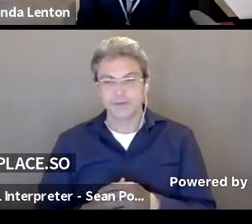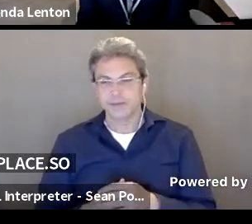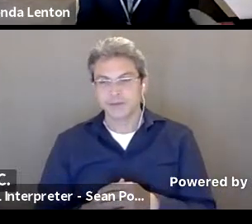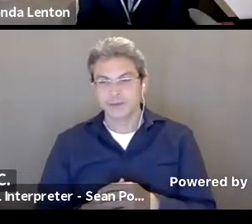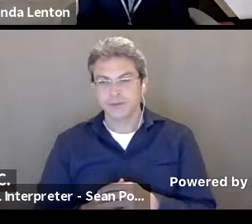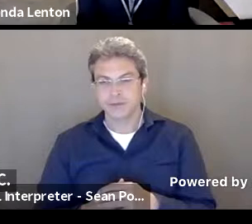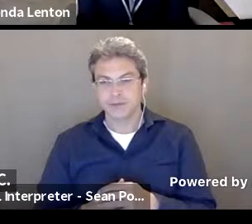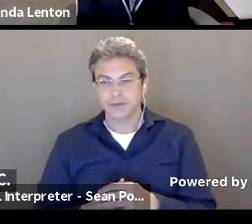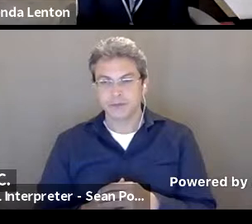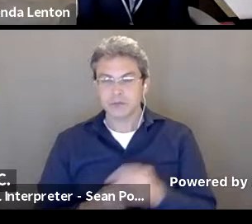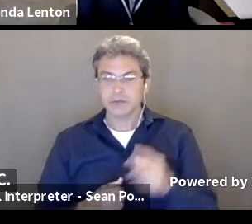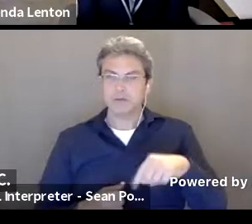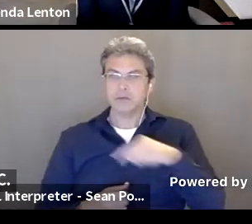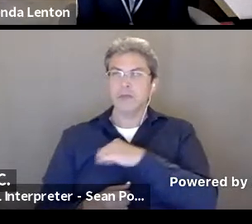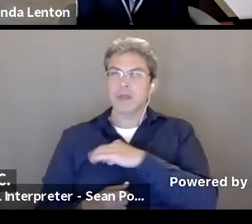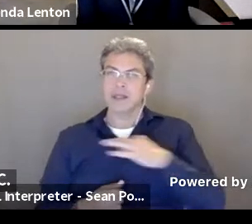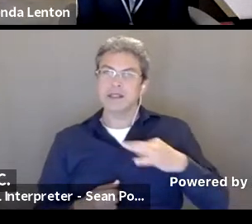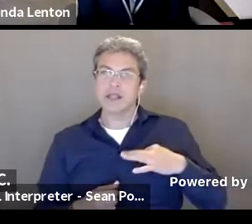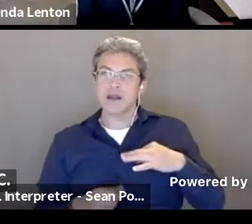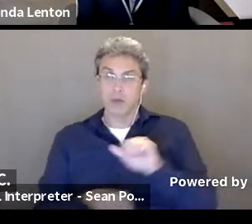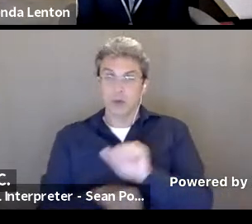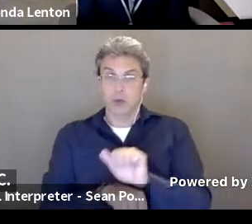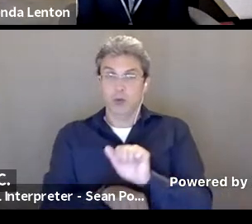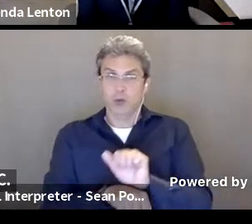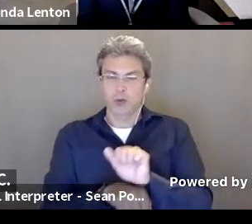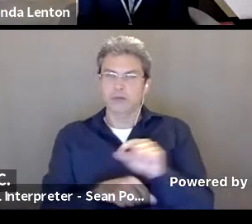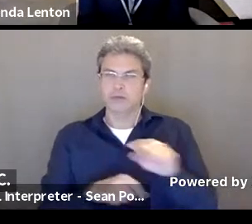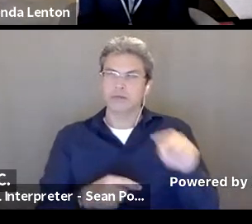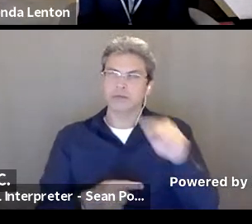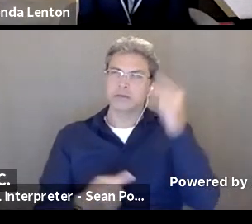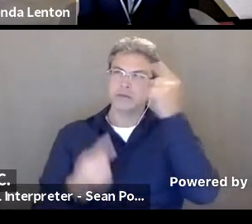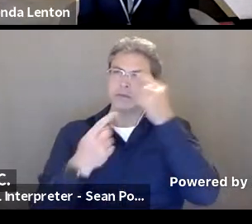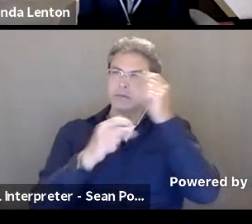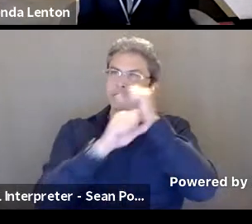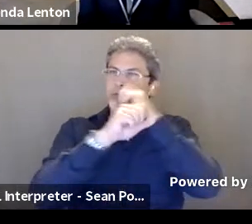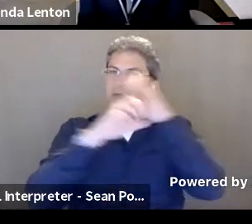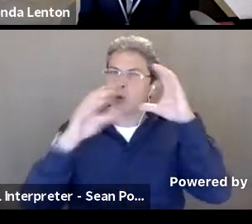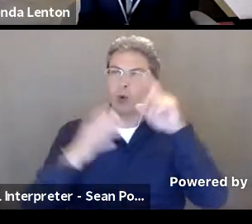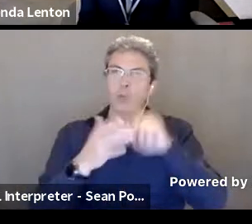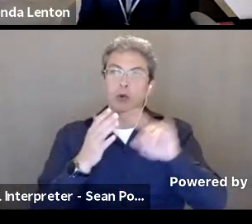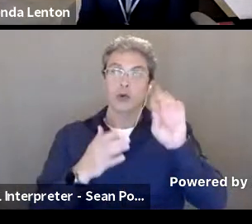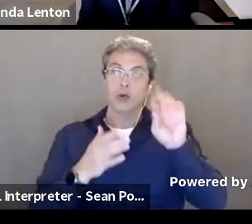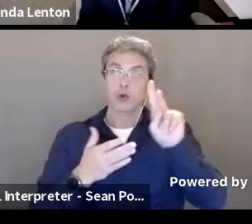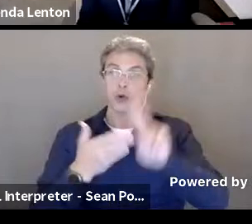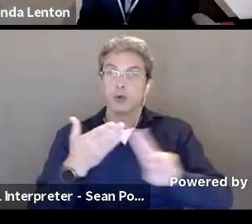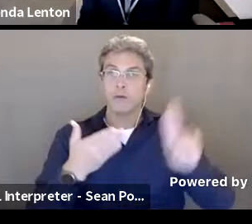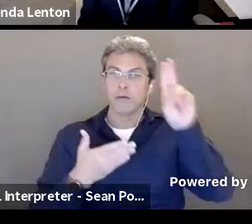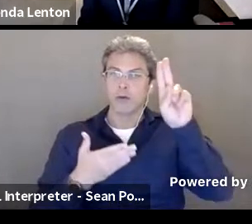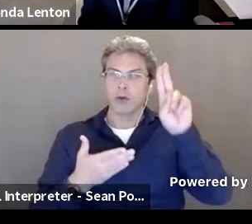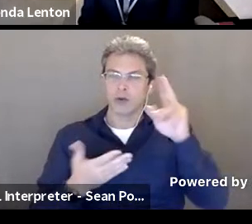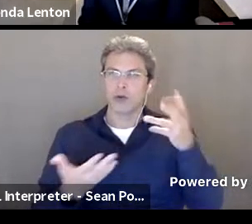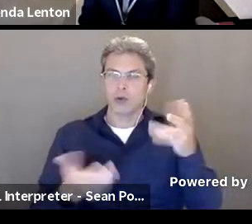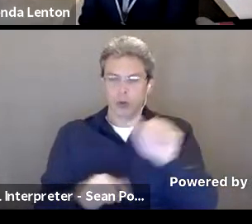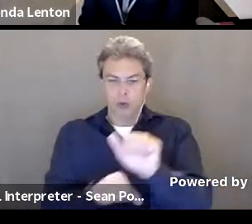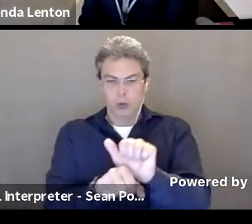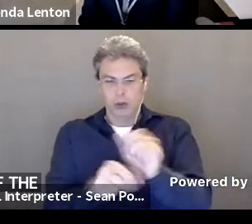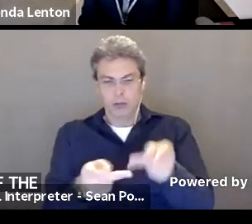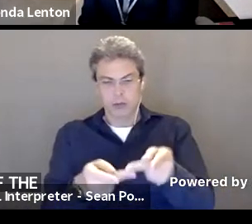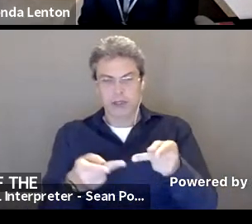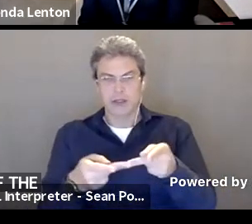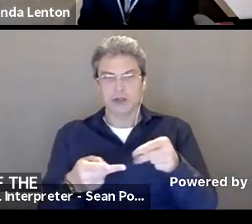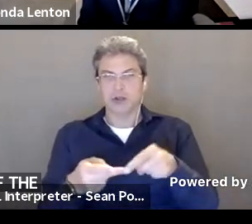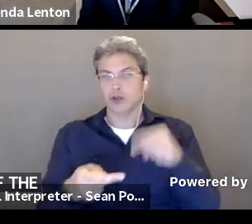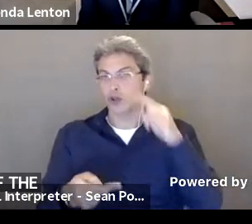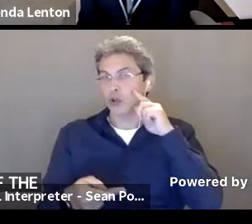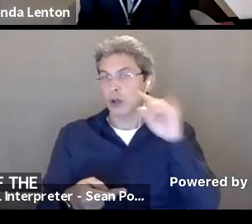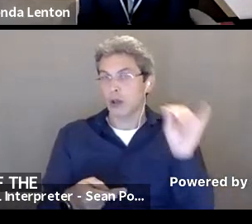Staff are wondering about how the university envisions the future of the workplace at York, and will the university consider any of the